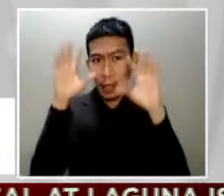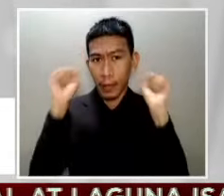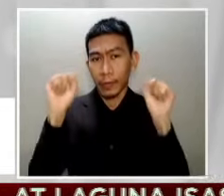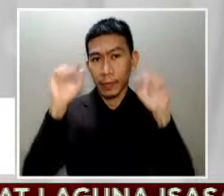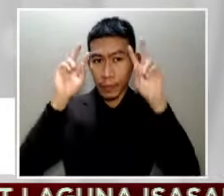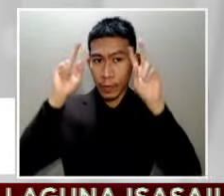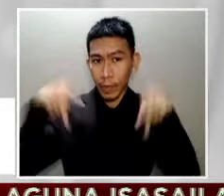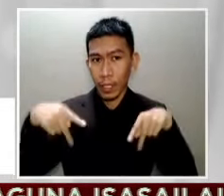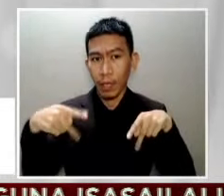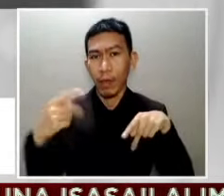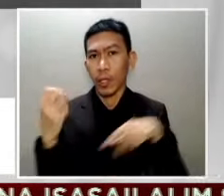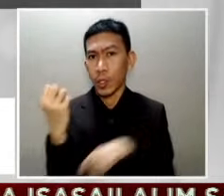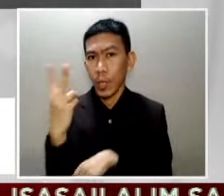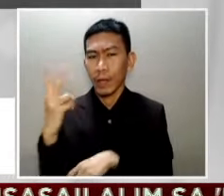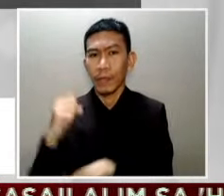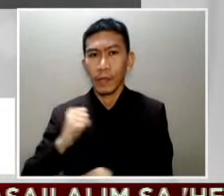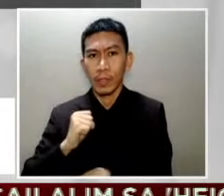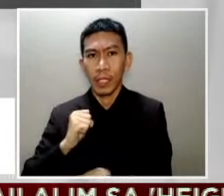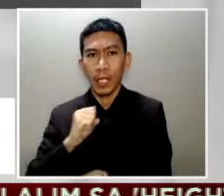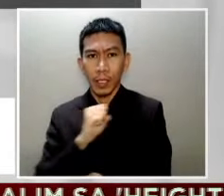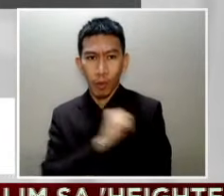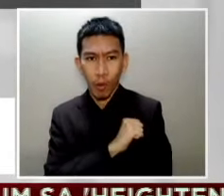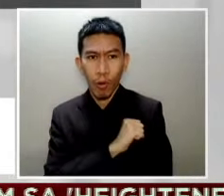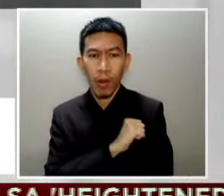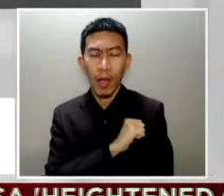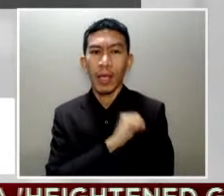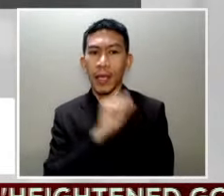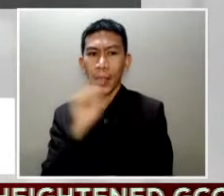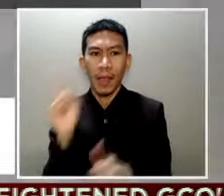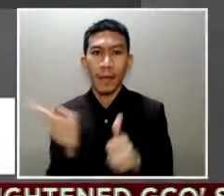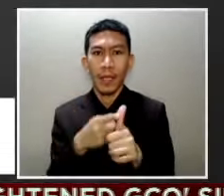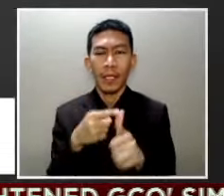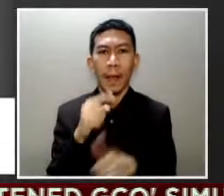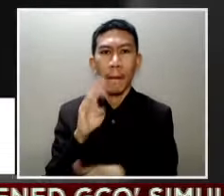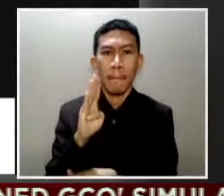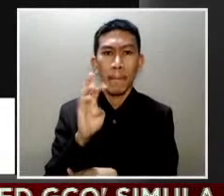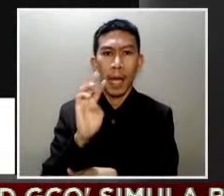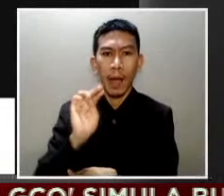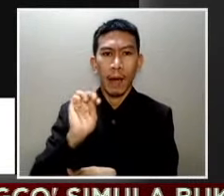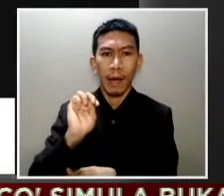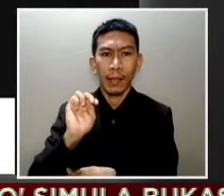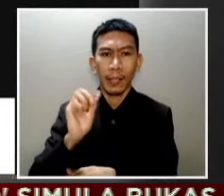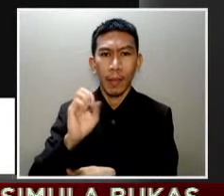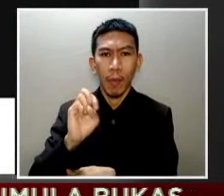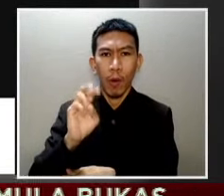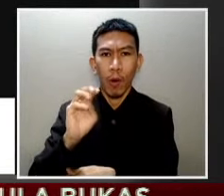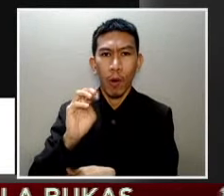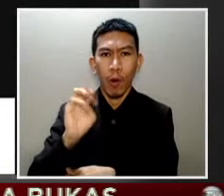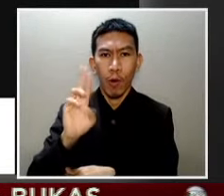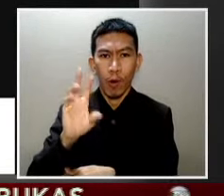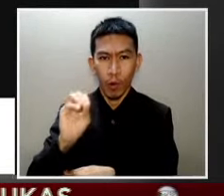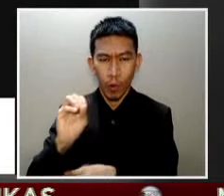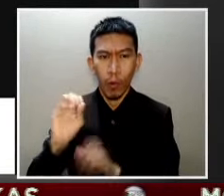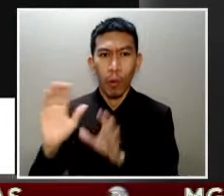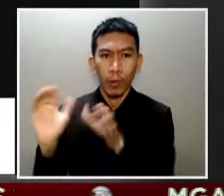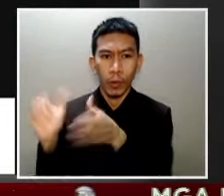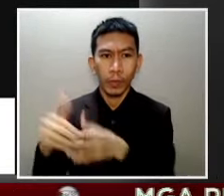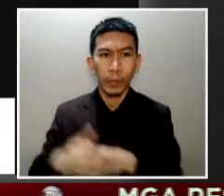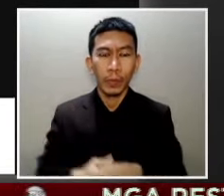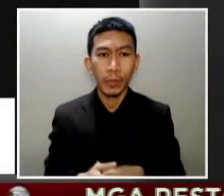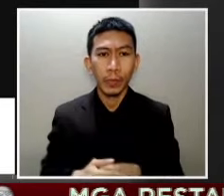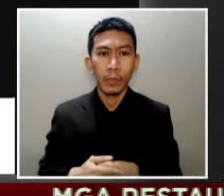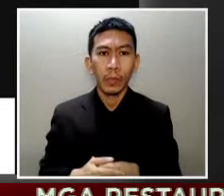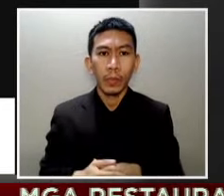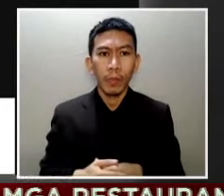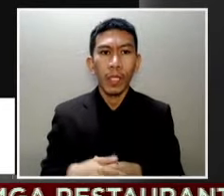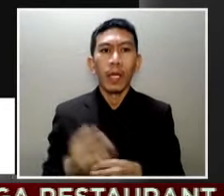Labindalawang Senador at kauna-unahang Bangsamoro Parliament Sa May 31 ang deadline ng registration ng